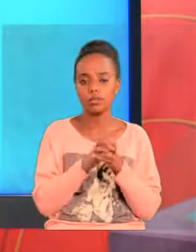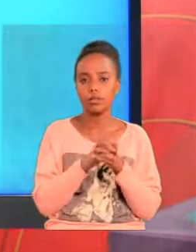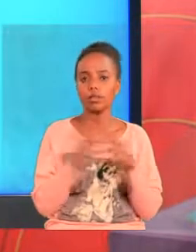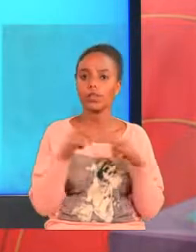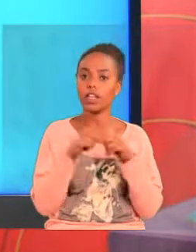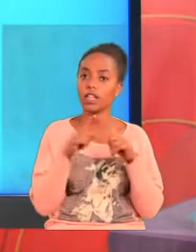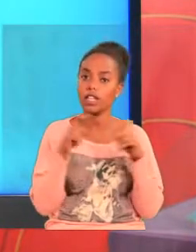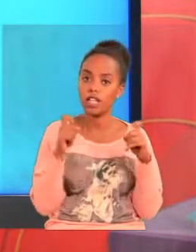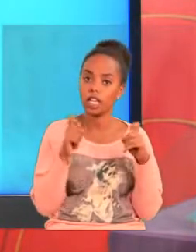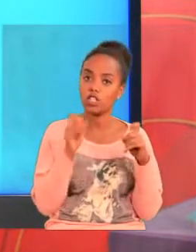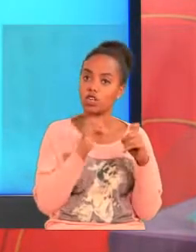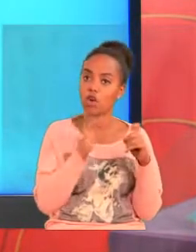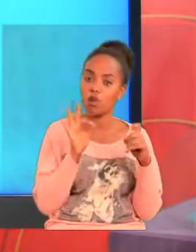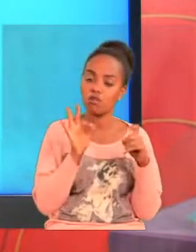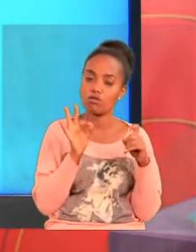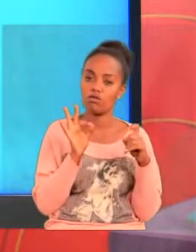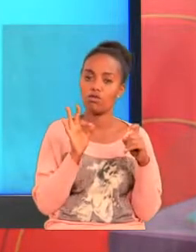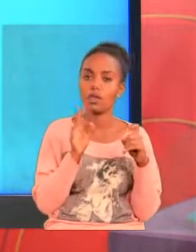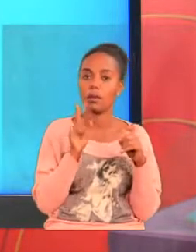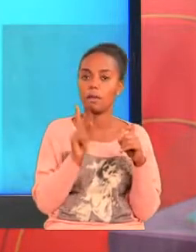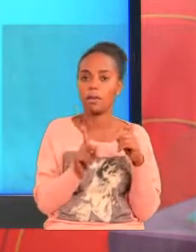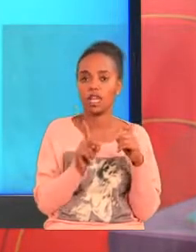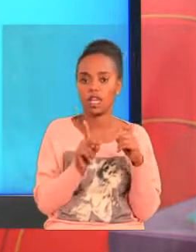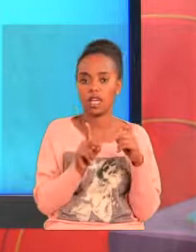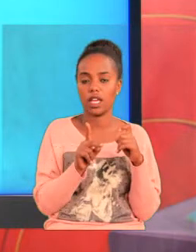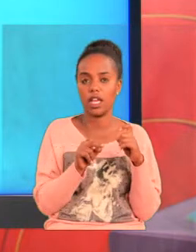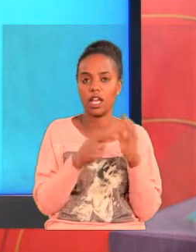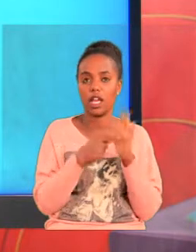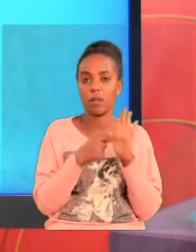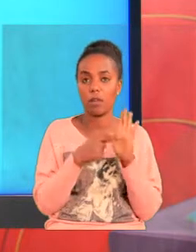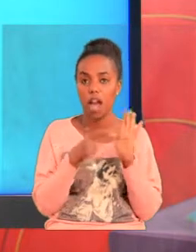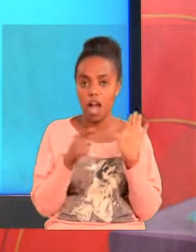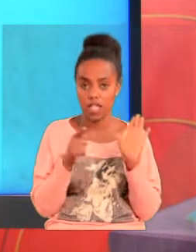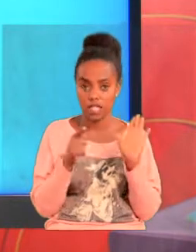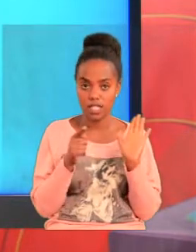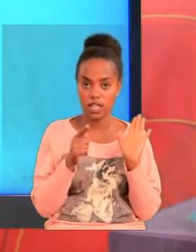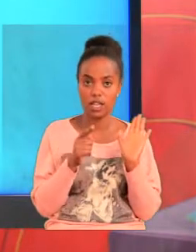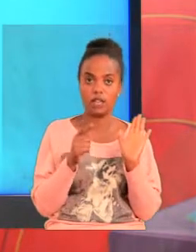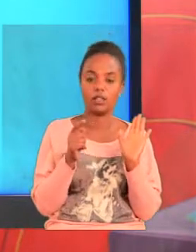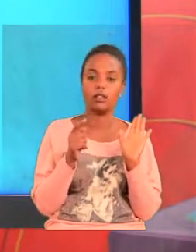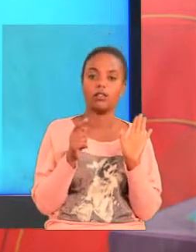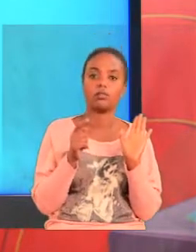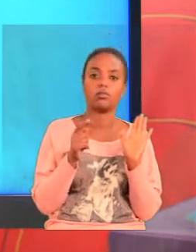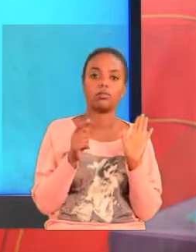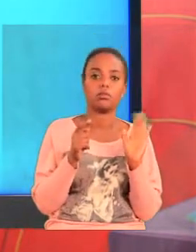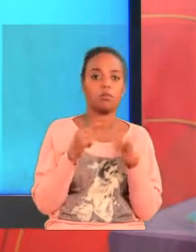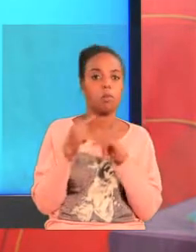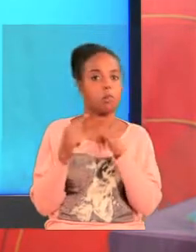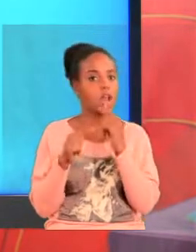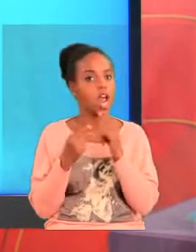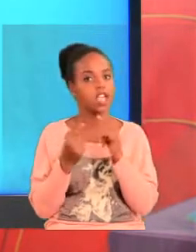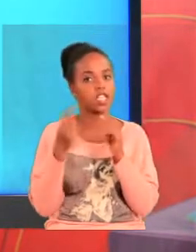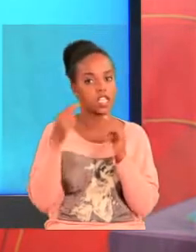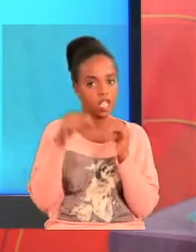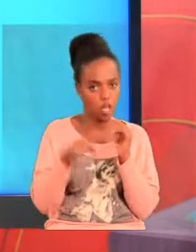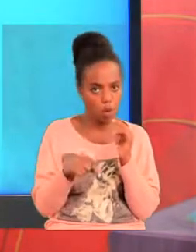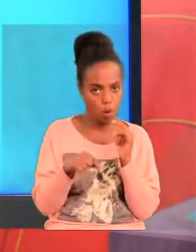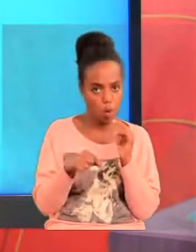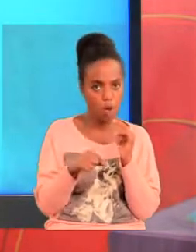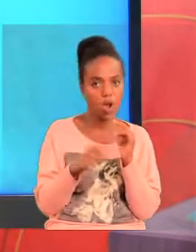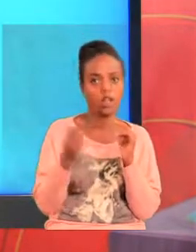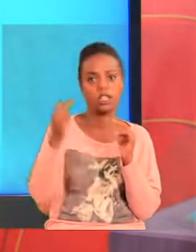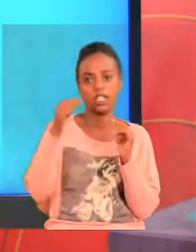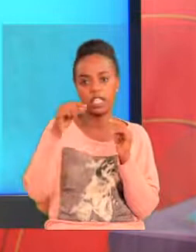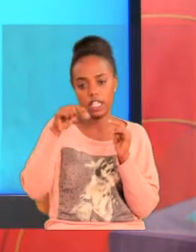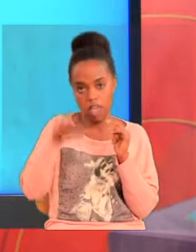negation of P implies Q, comma,